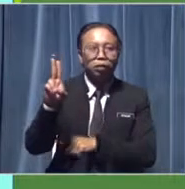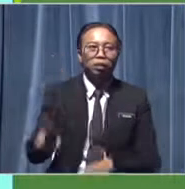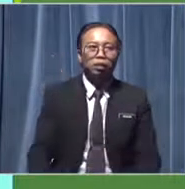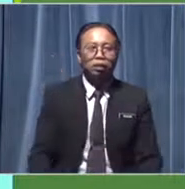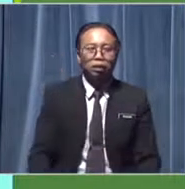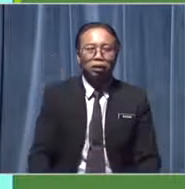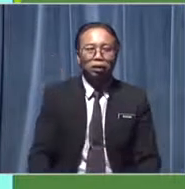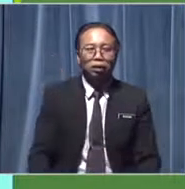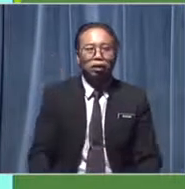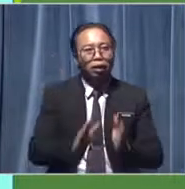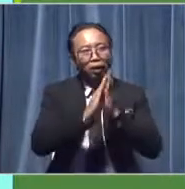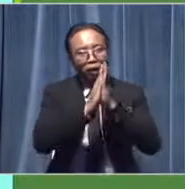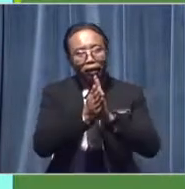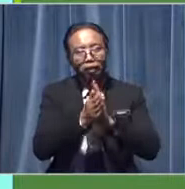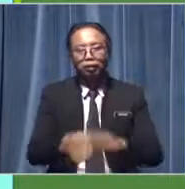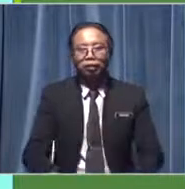Hence,